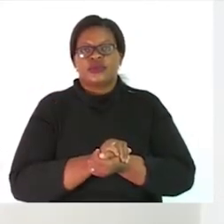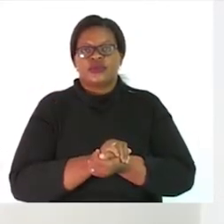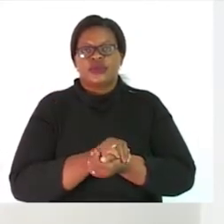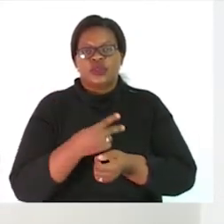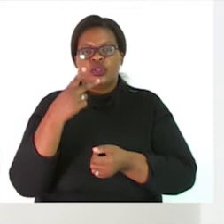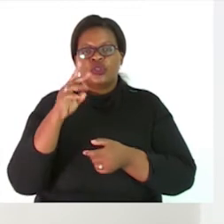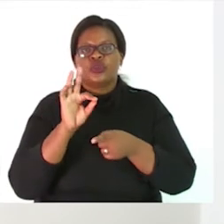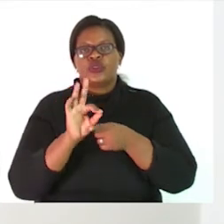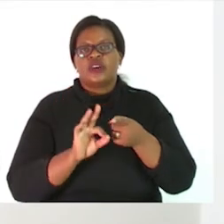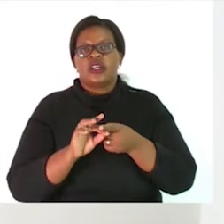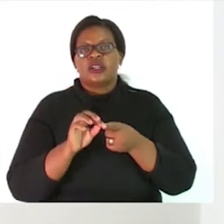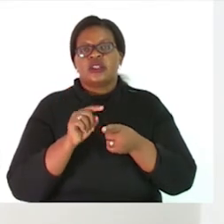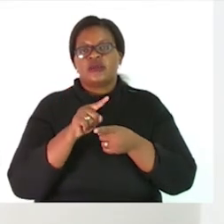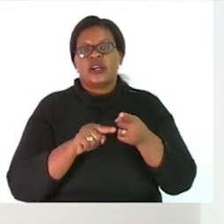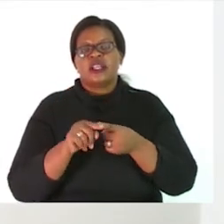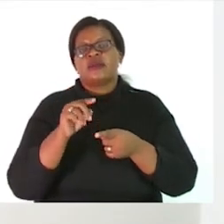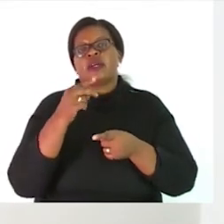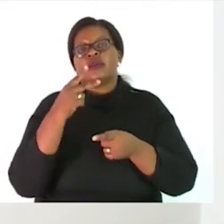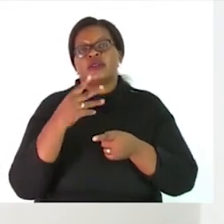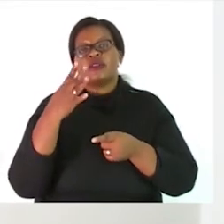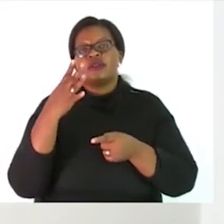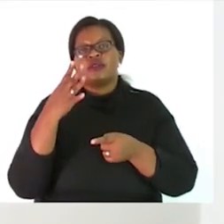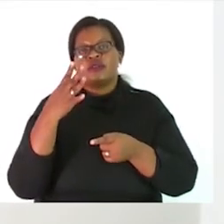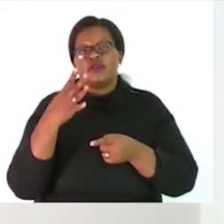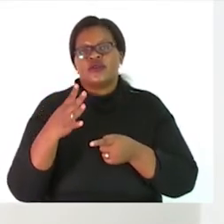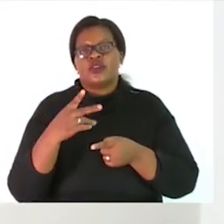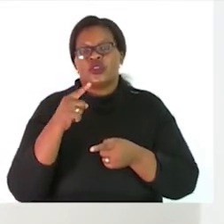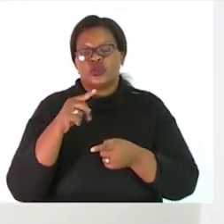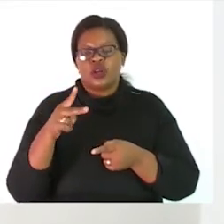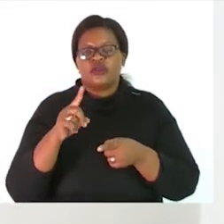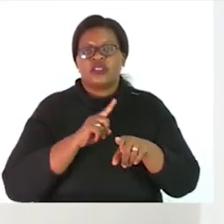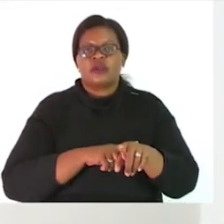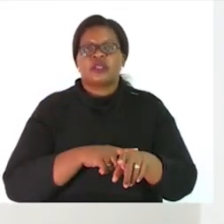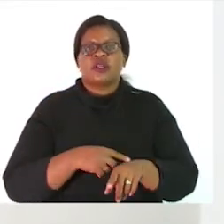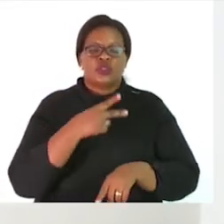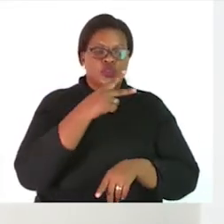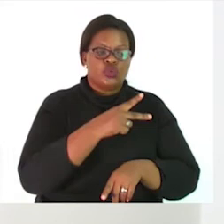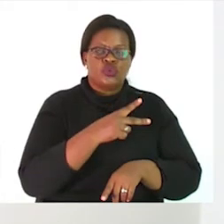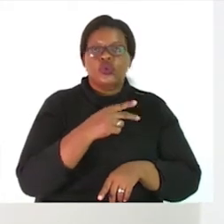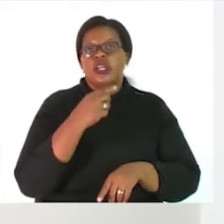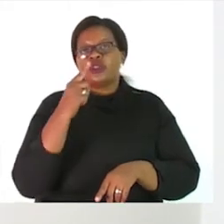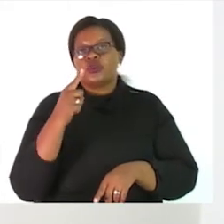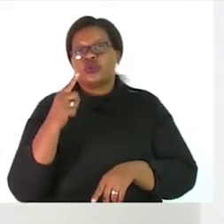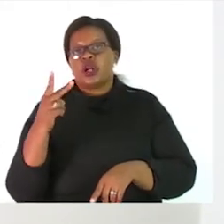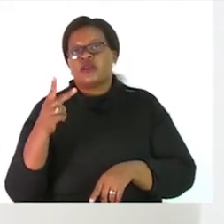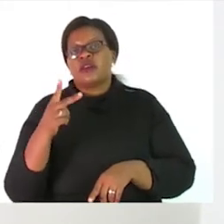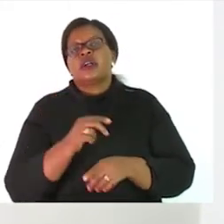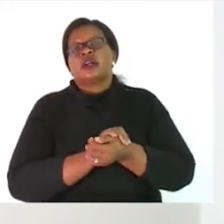2 divided into 24? 12, 12 times. So 2 as well as